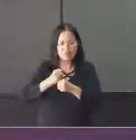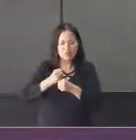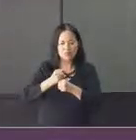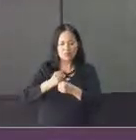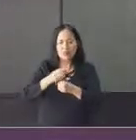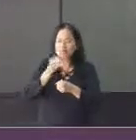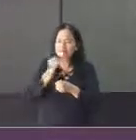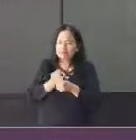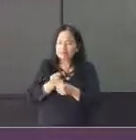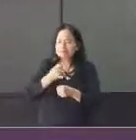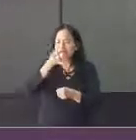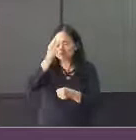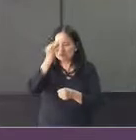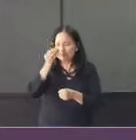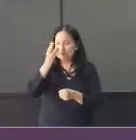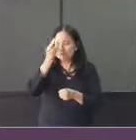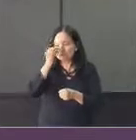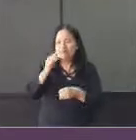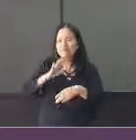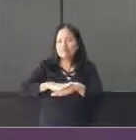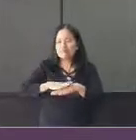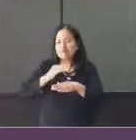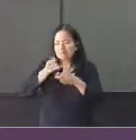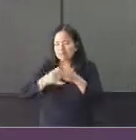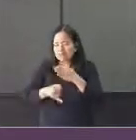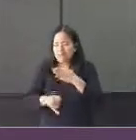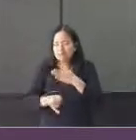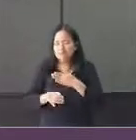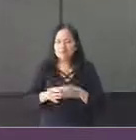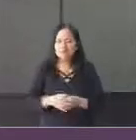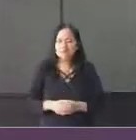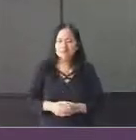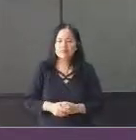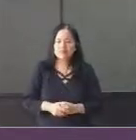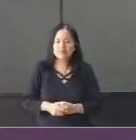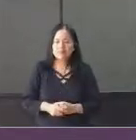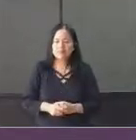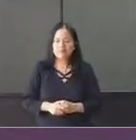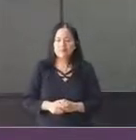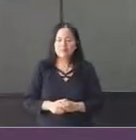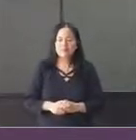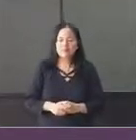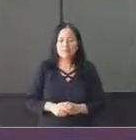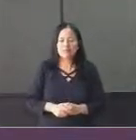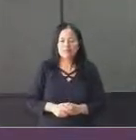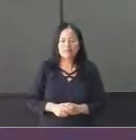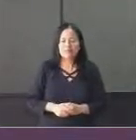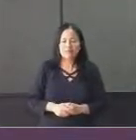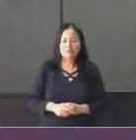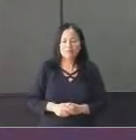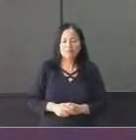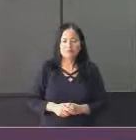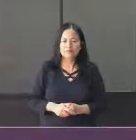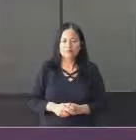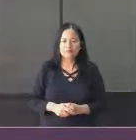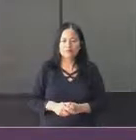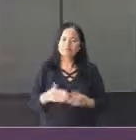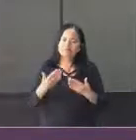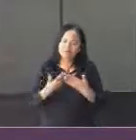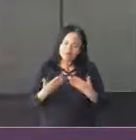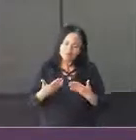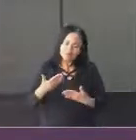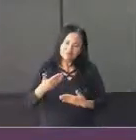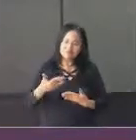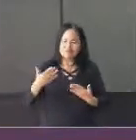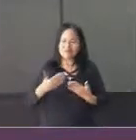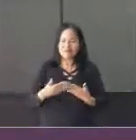moving forward in the process of the inclusion of